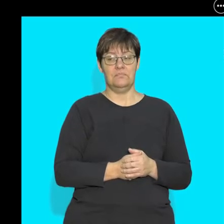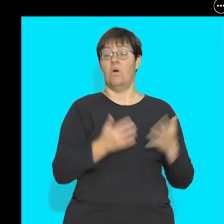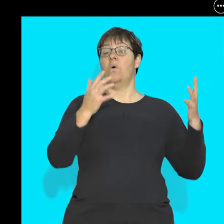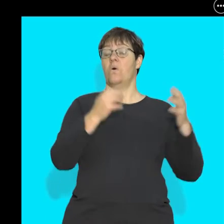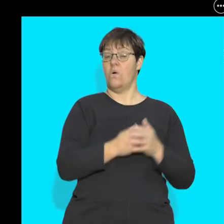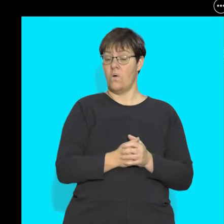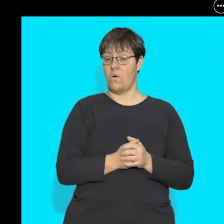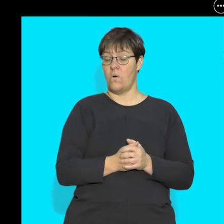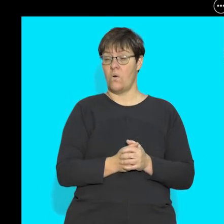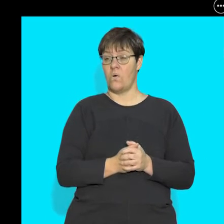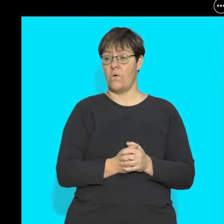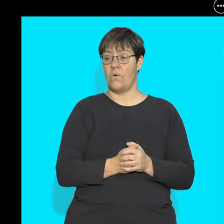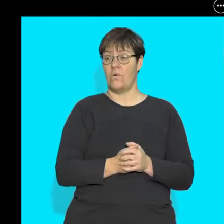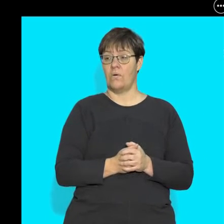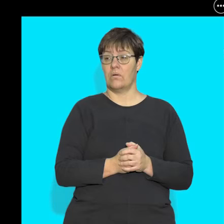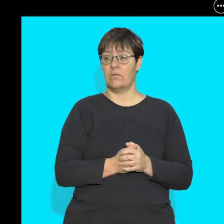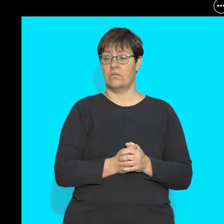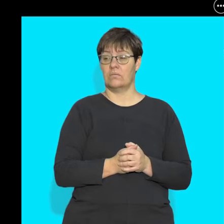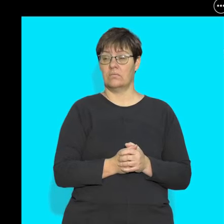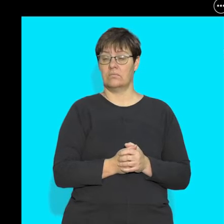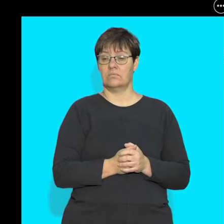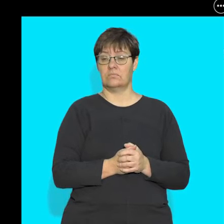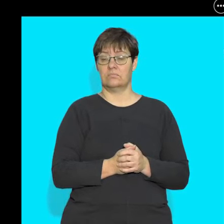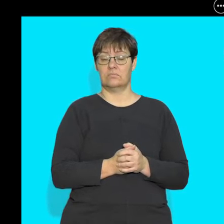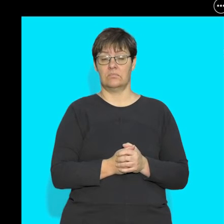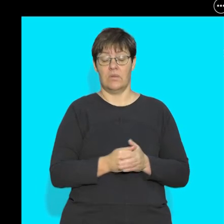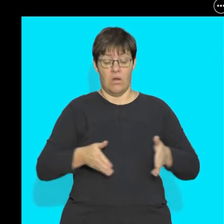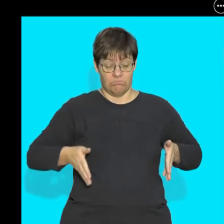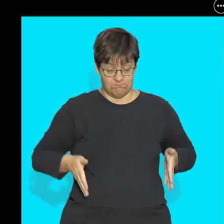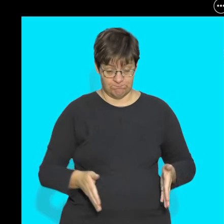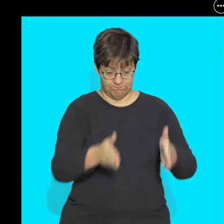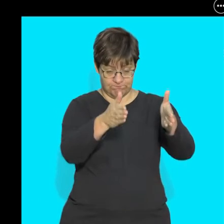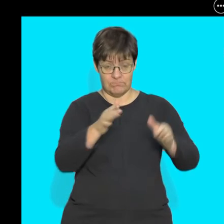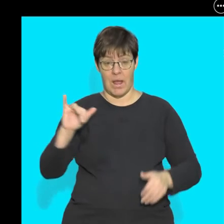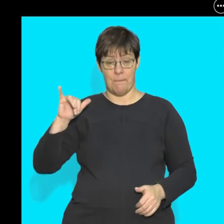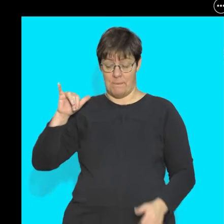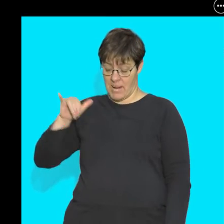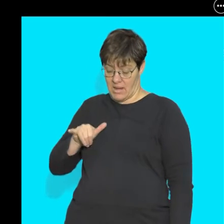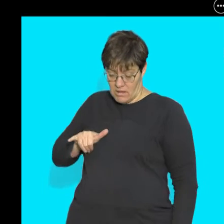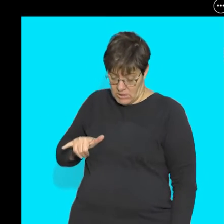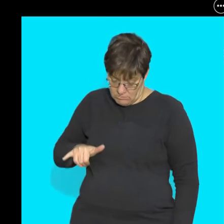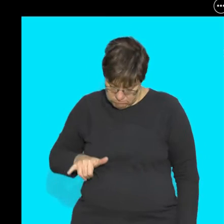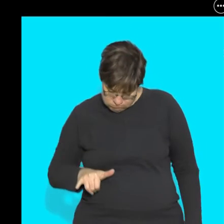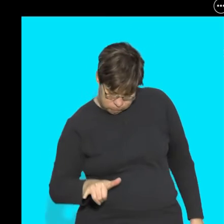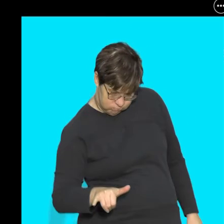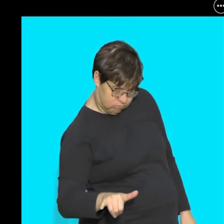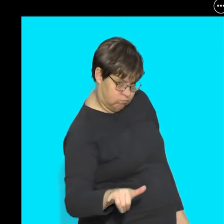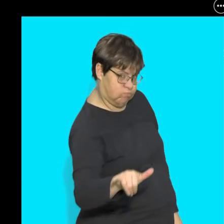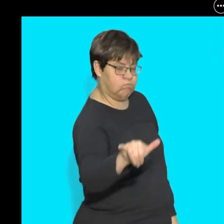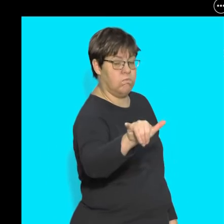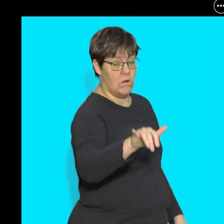Ooh, a plane accelerates down a runway. Okay, so it's accelerating down a